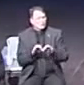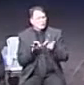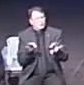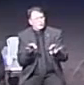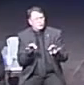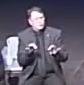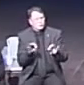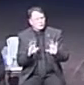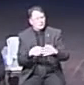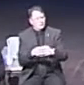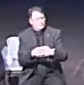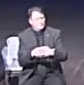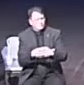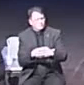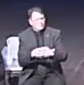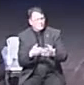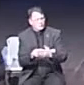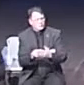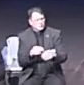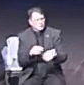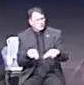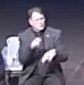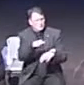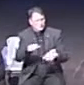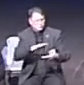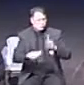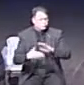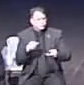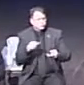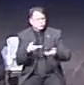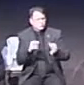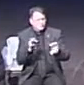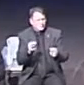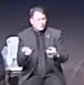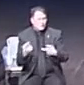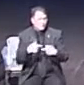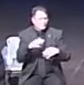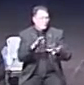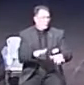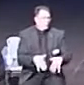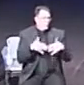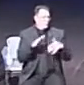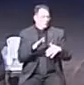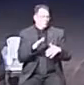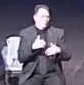team on the ground, the way the dancers interacted. But again, I go back to the audience experience.